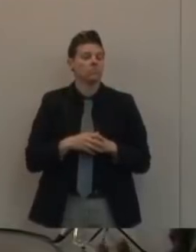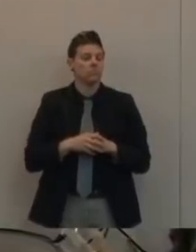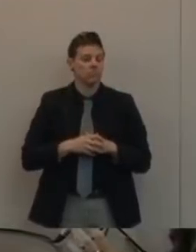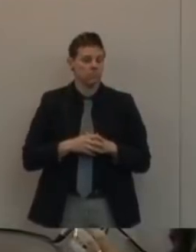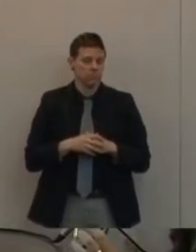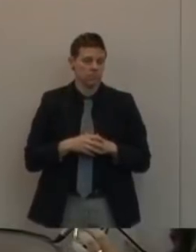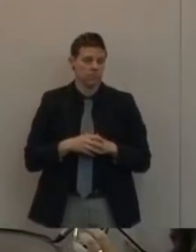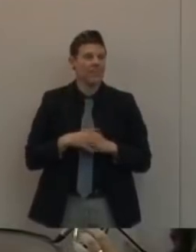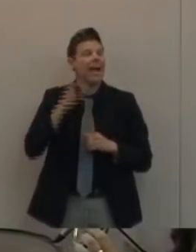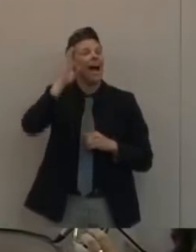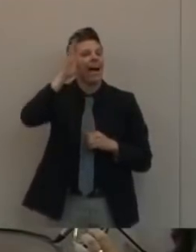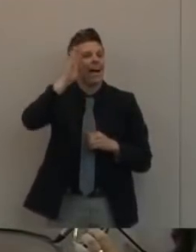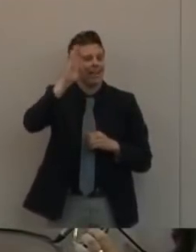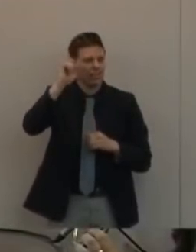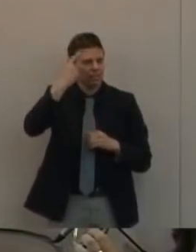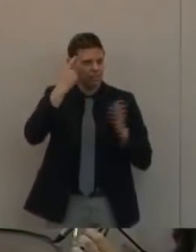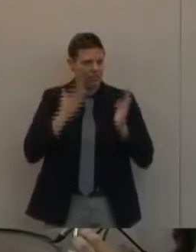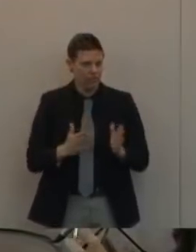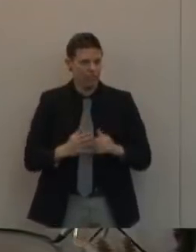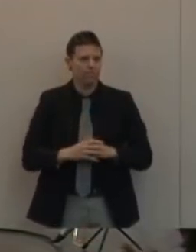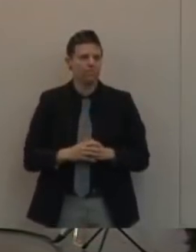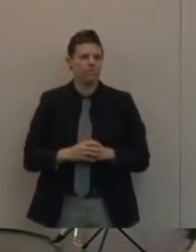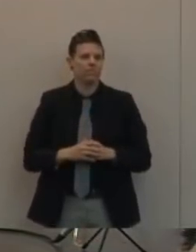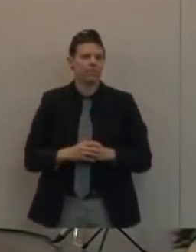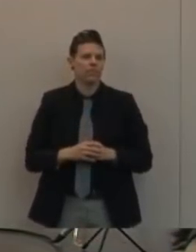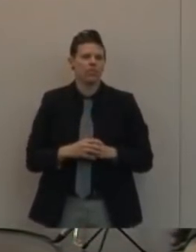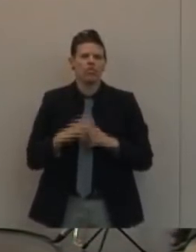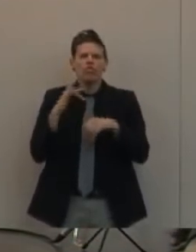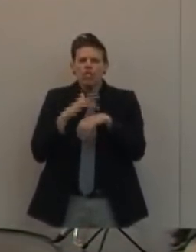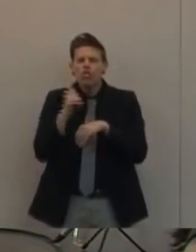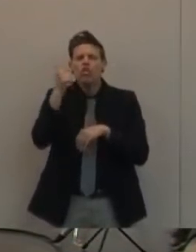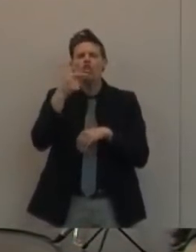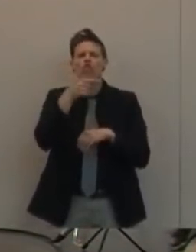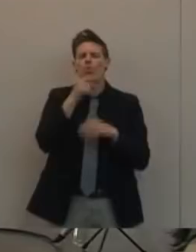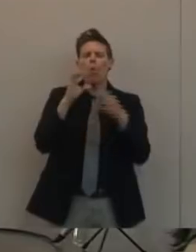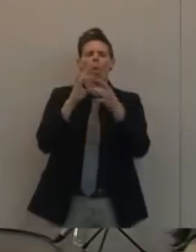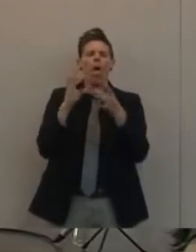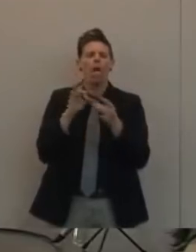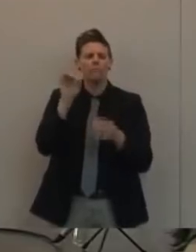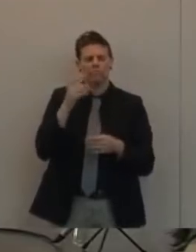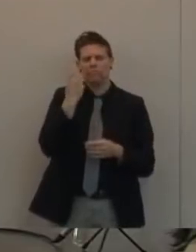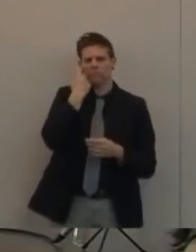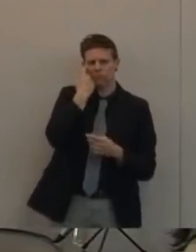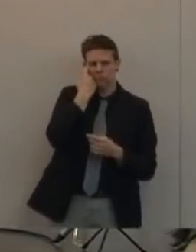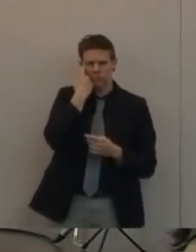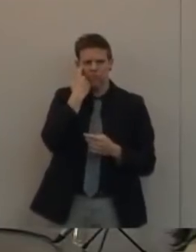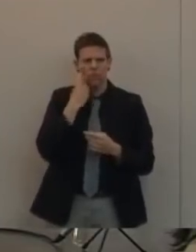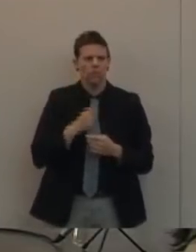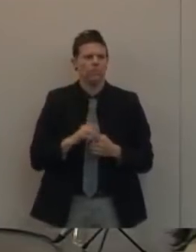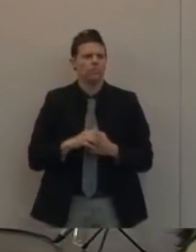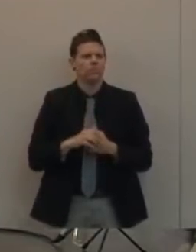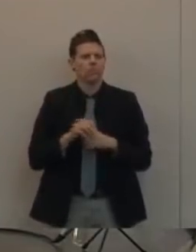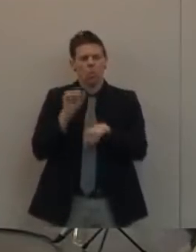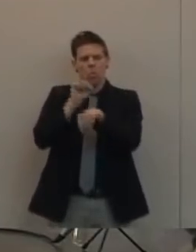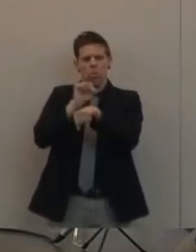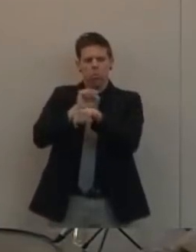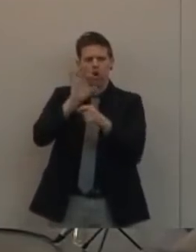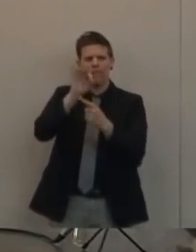Hi, Governor. Earlier you mentioned that Workforce Solutions could be